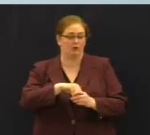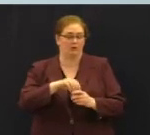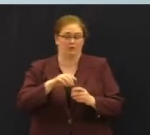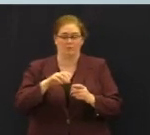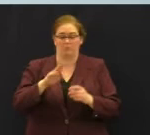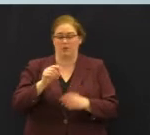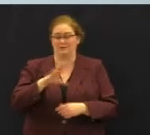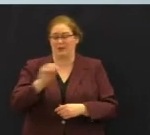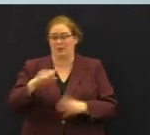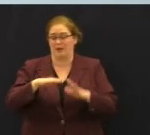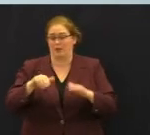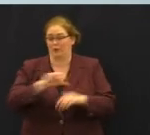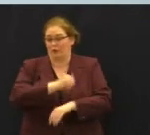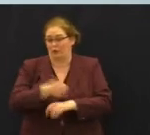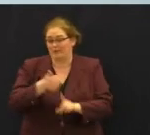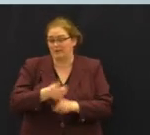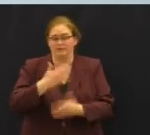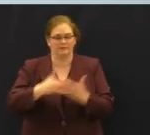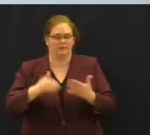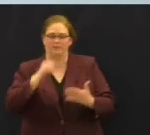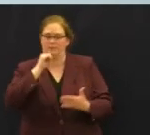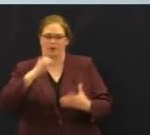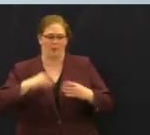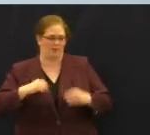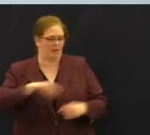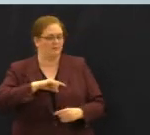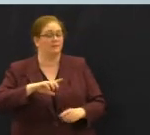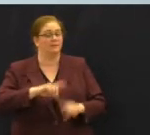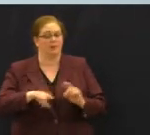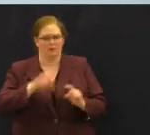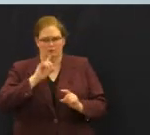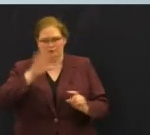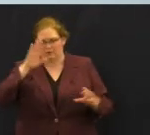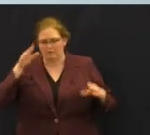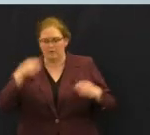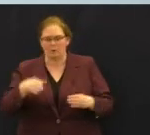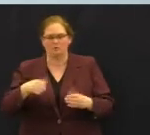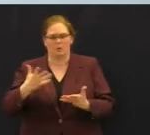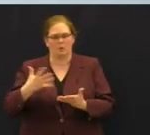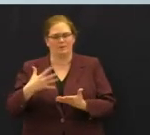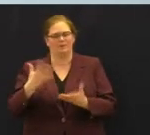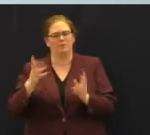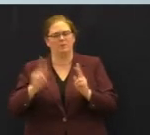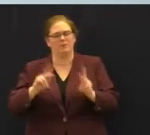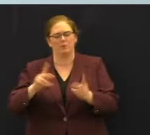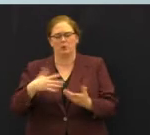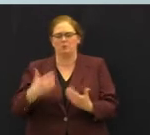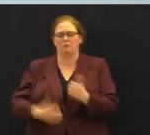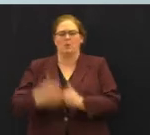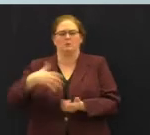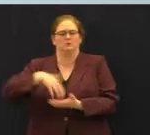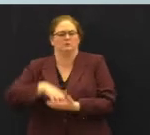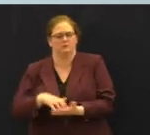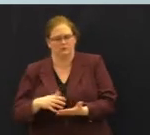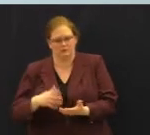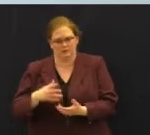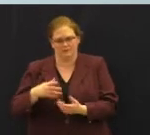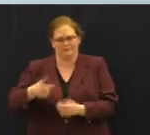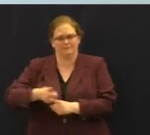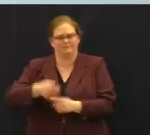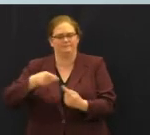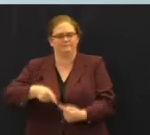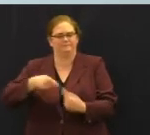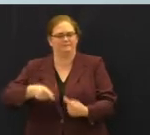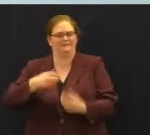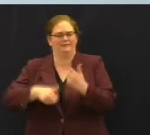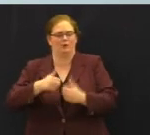itself, others are not, and really trying to focus on those vulnerable populations who have difficulty getting